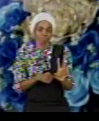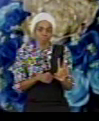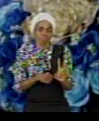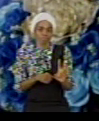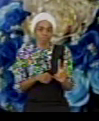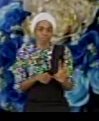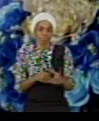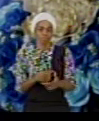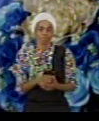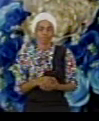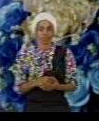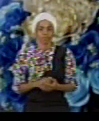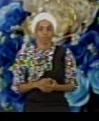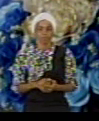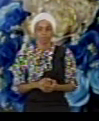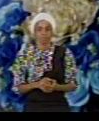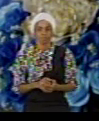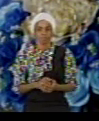Page 2.